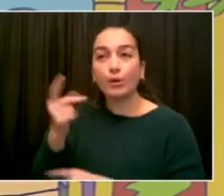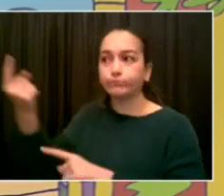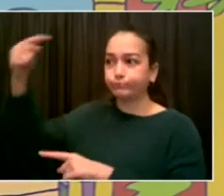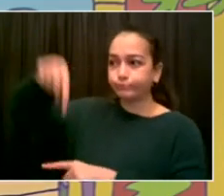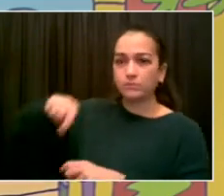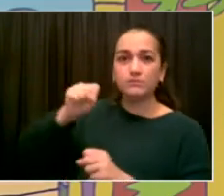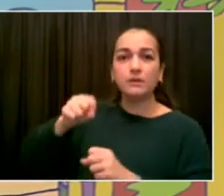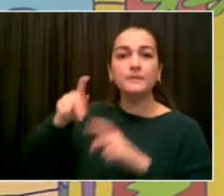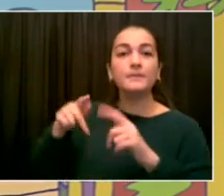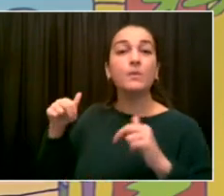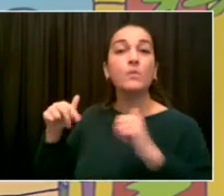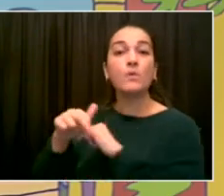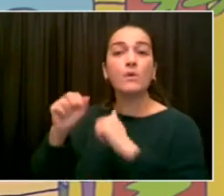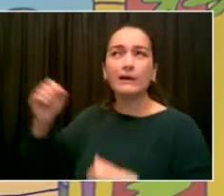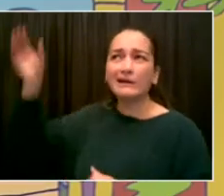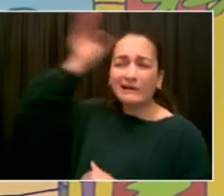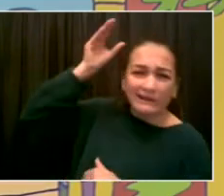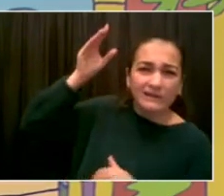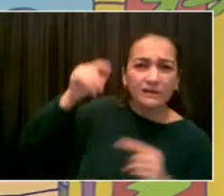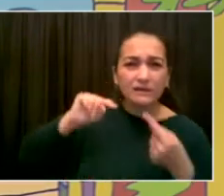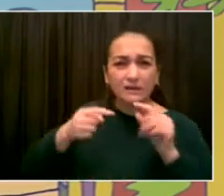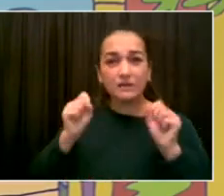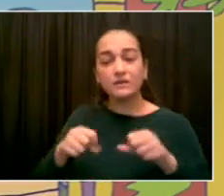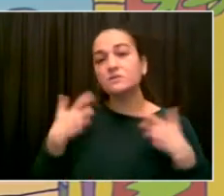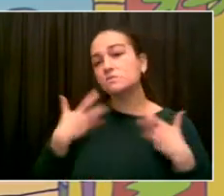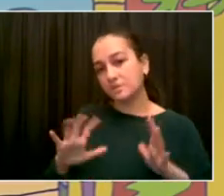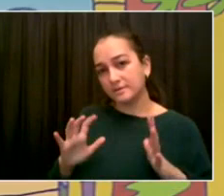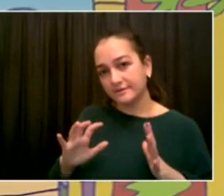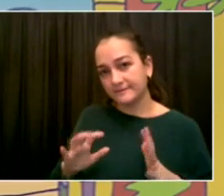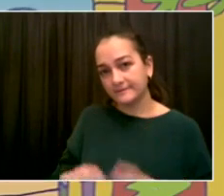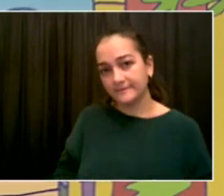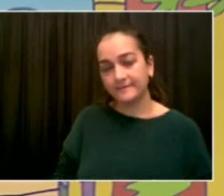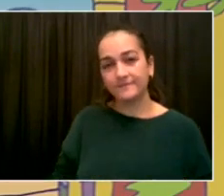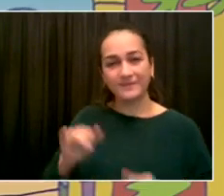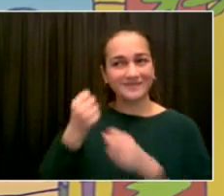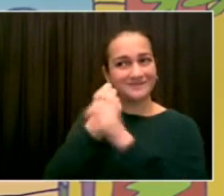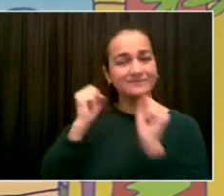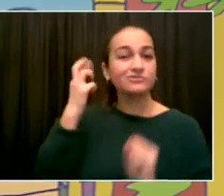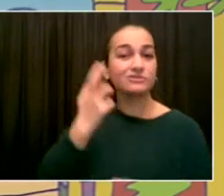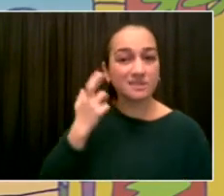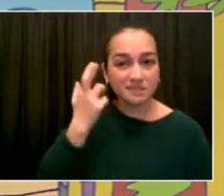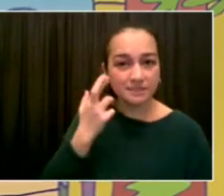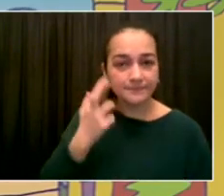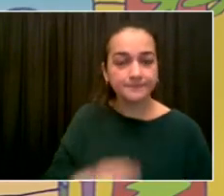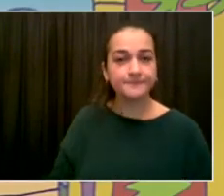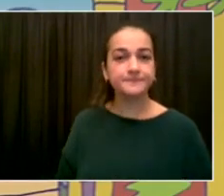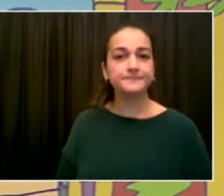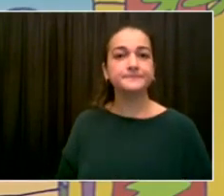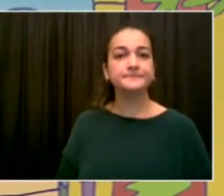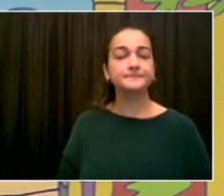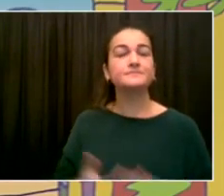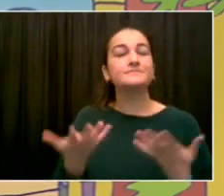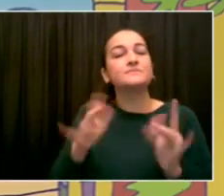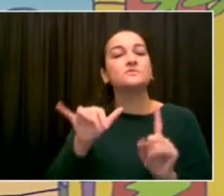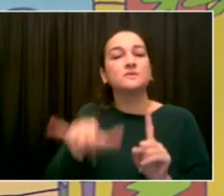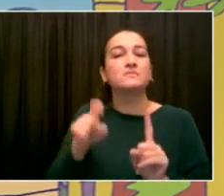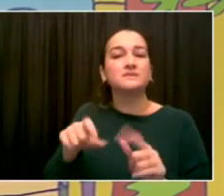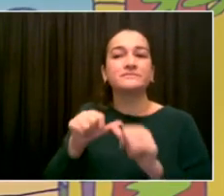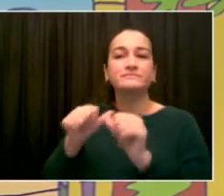work immediately to fix the underlying problem. Sometimes you have a facade that lingers after the work is done. Excuse me,